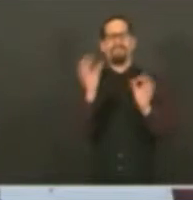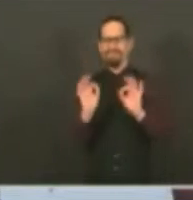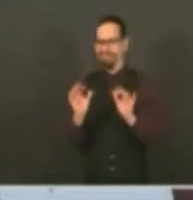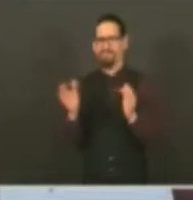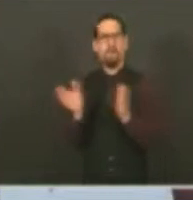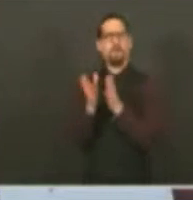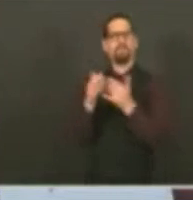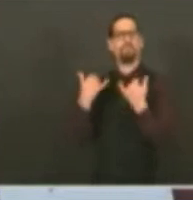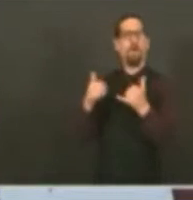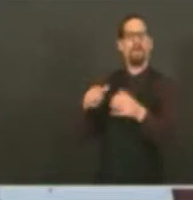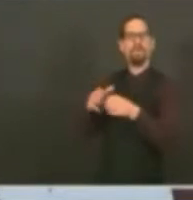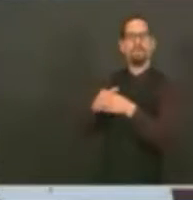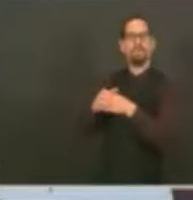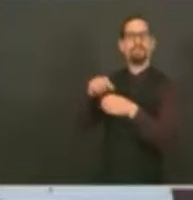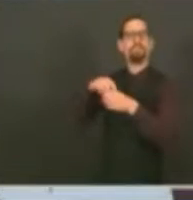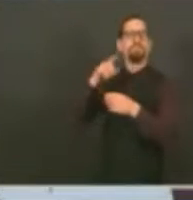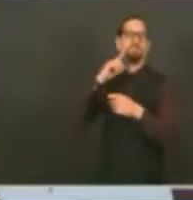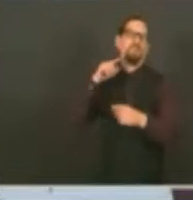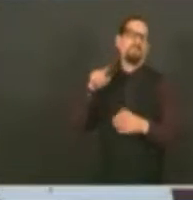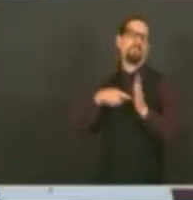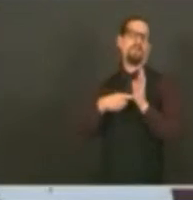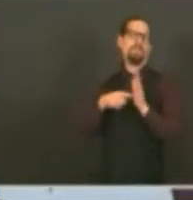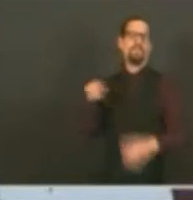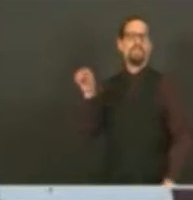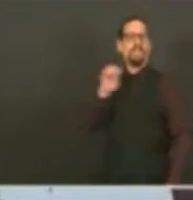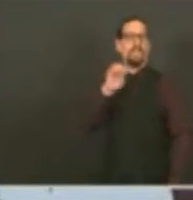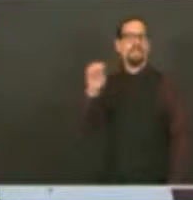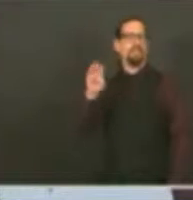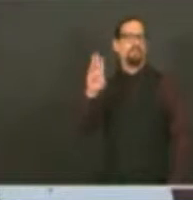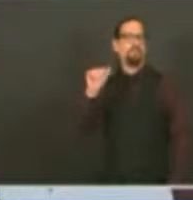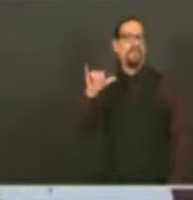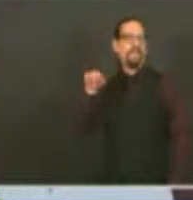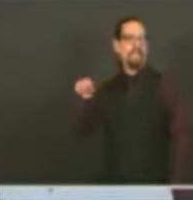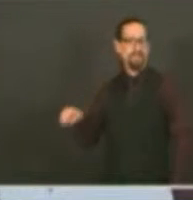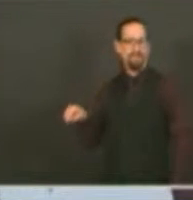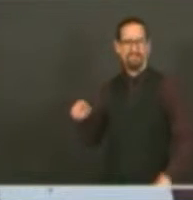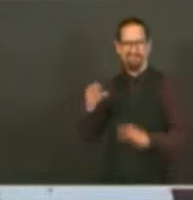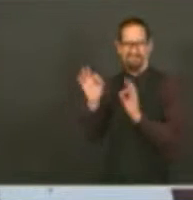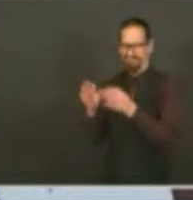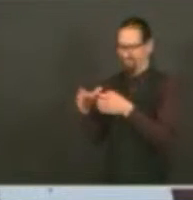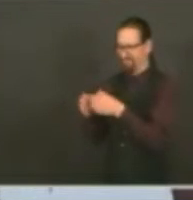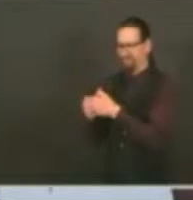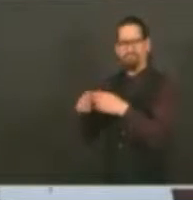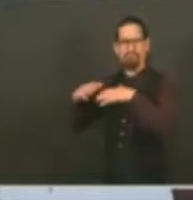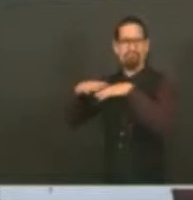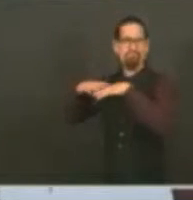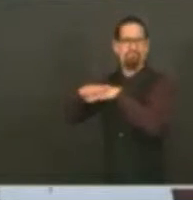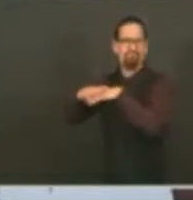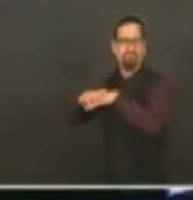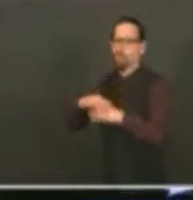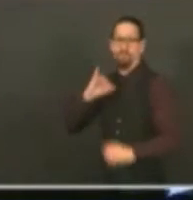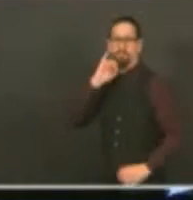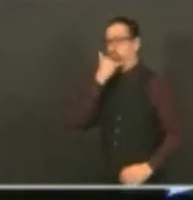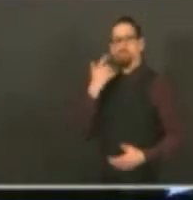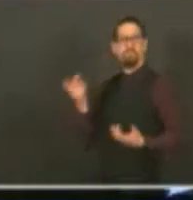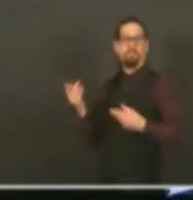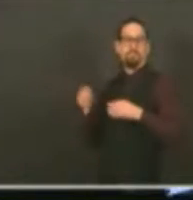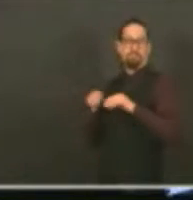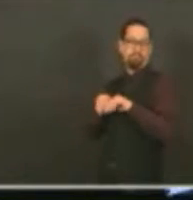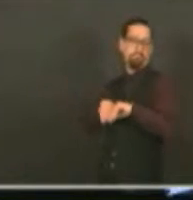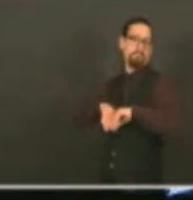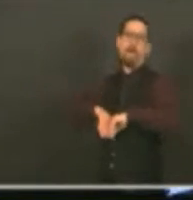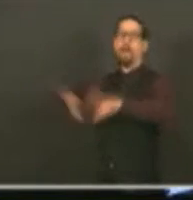Bay verifiably led to, dozens of cases. So that's what we have. The percent positive